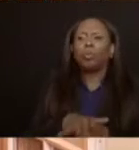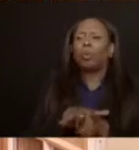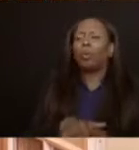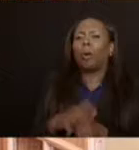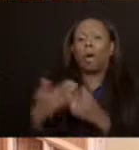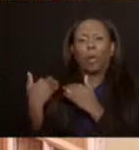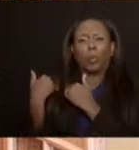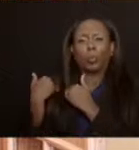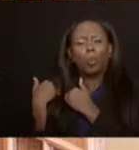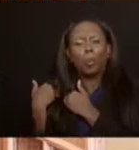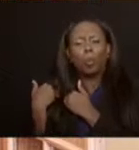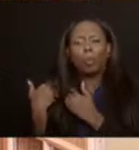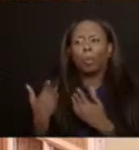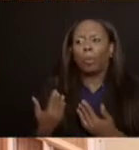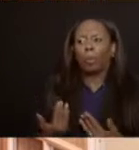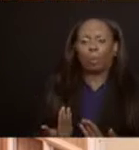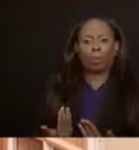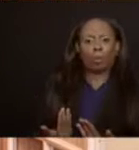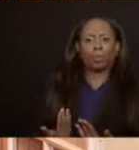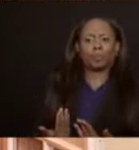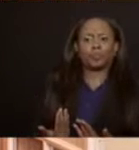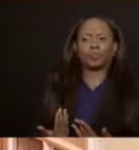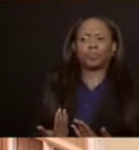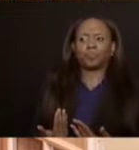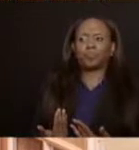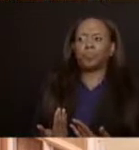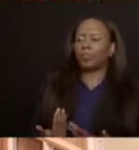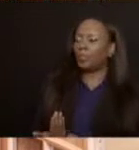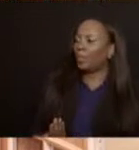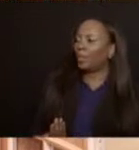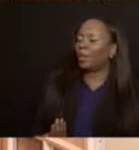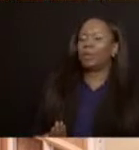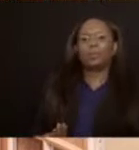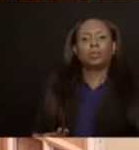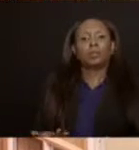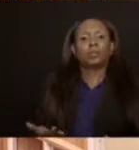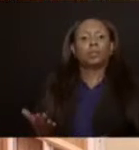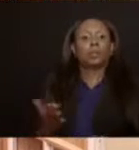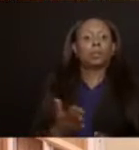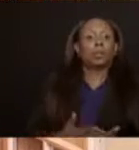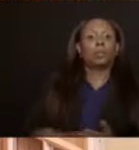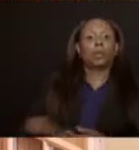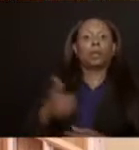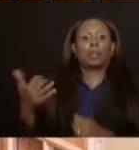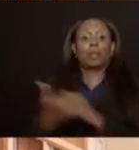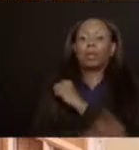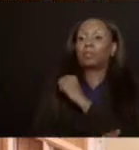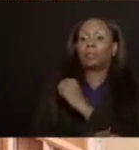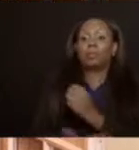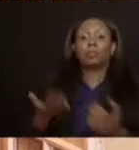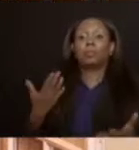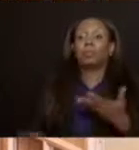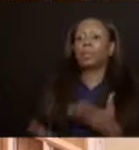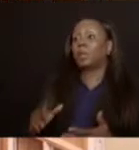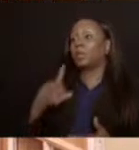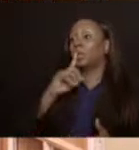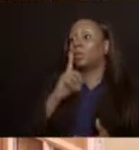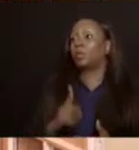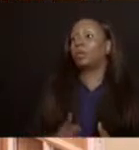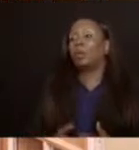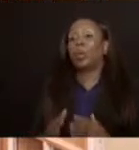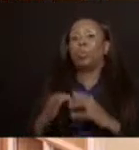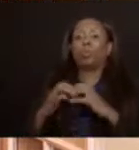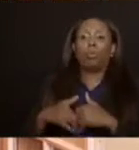over. Weaker nations probably would have literally succumbed already, but we have taken our time to plan and to be